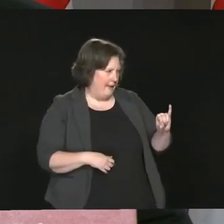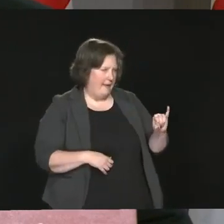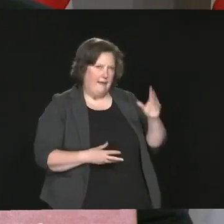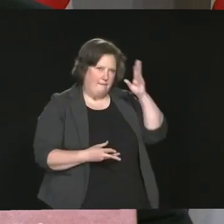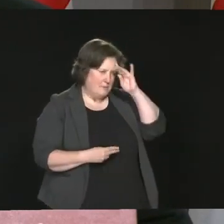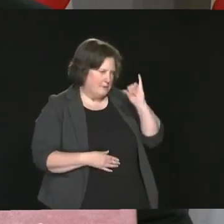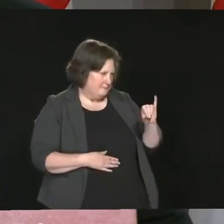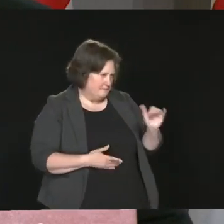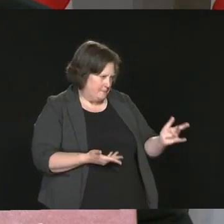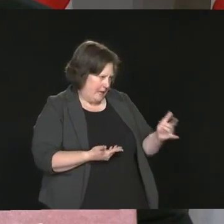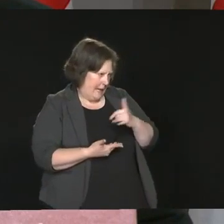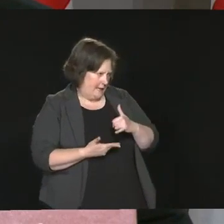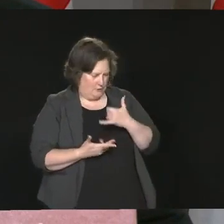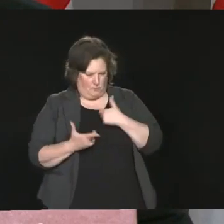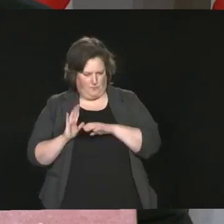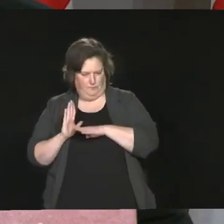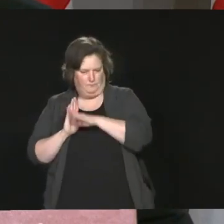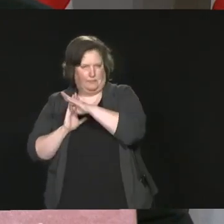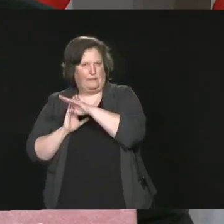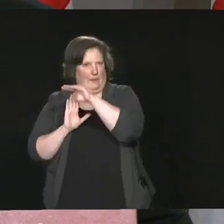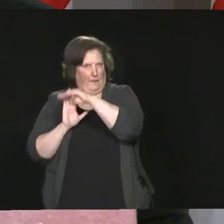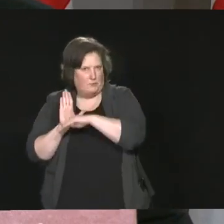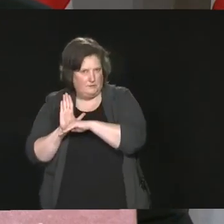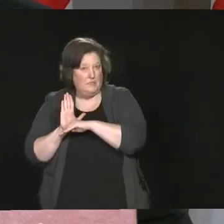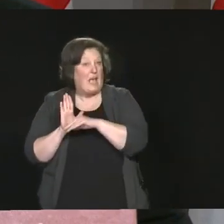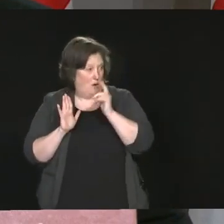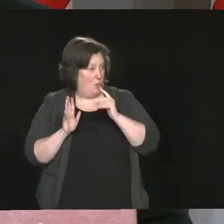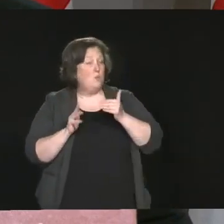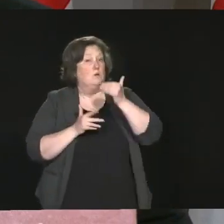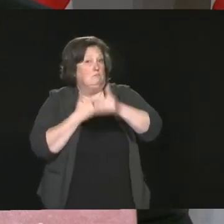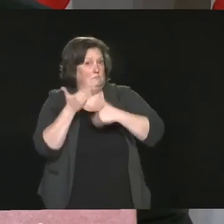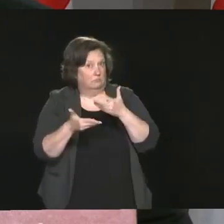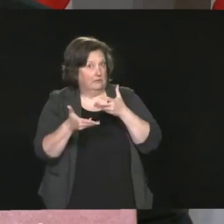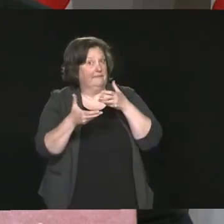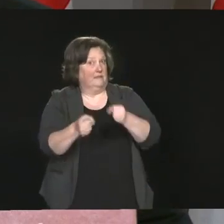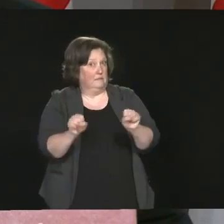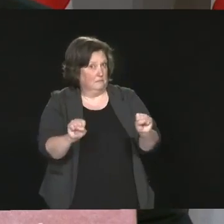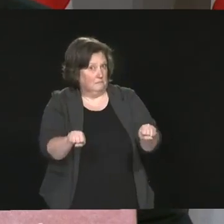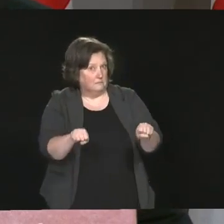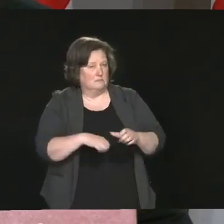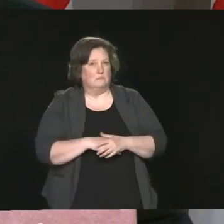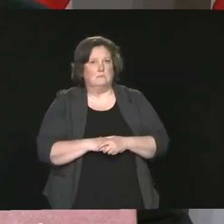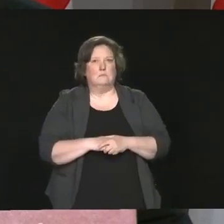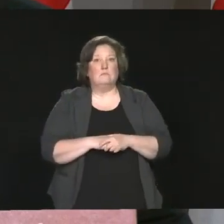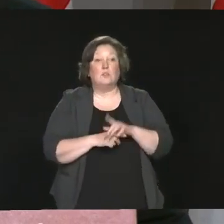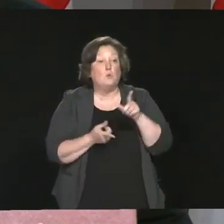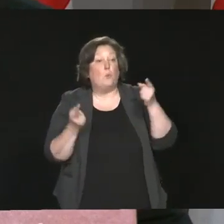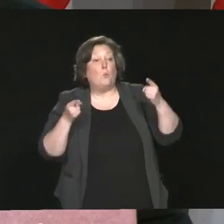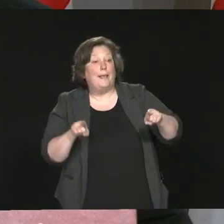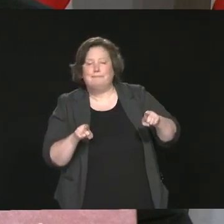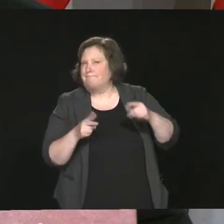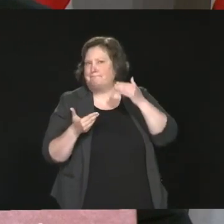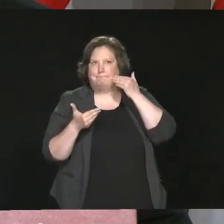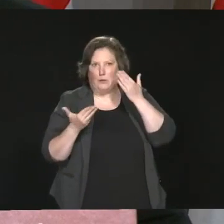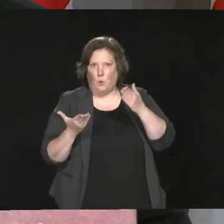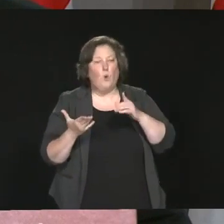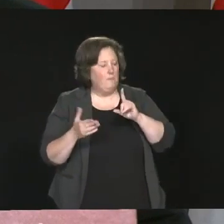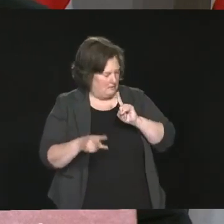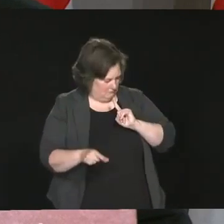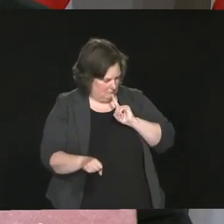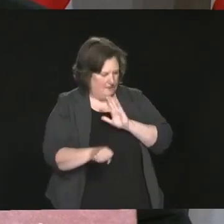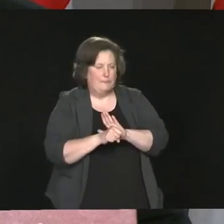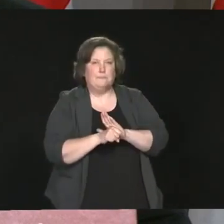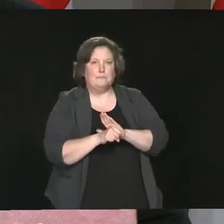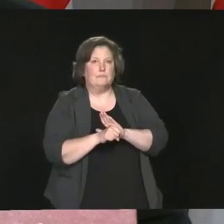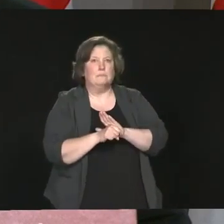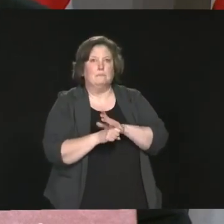forward as quickly with that as we're able. I don't have a specific time frame, but we are absolutely committed to creating a better and safer, a